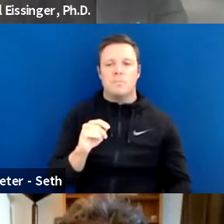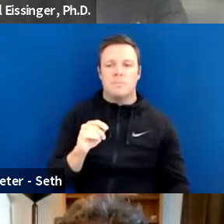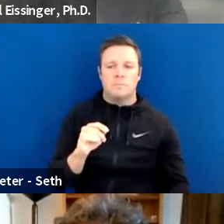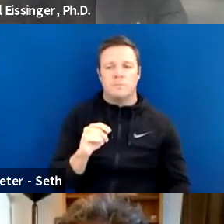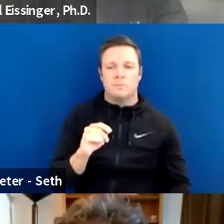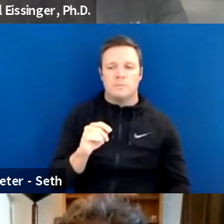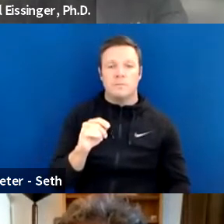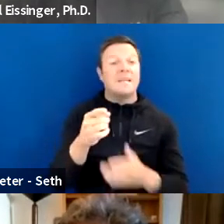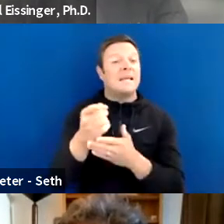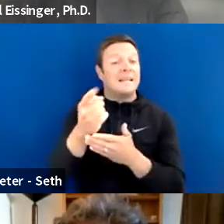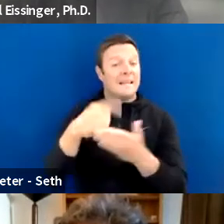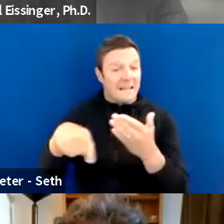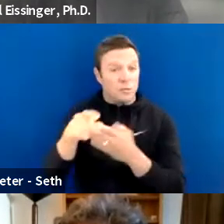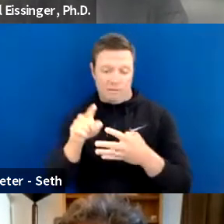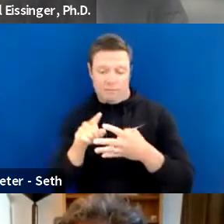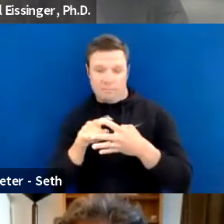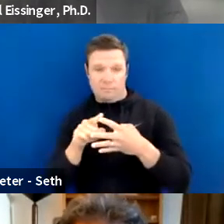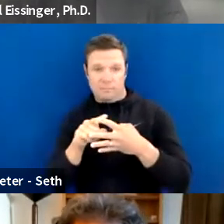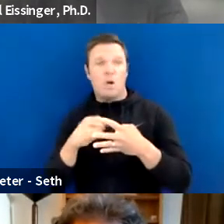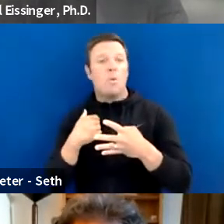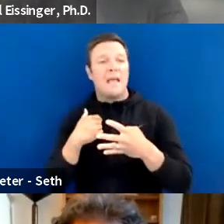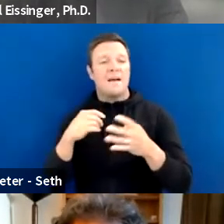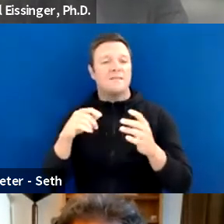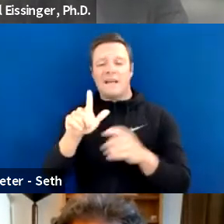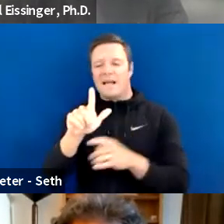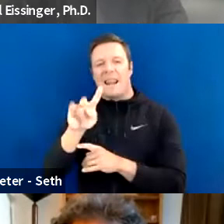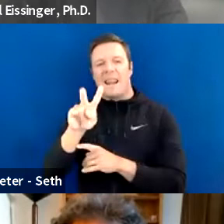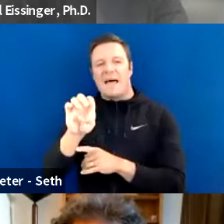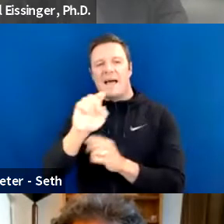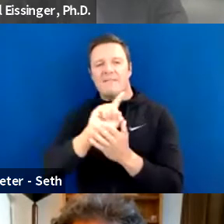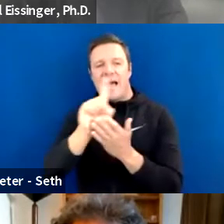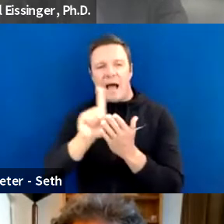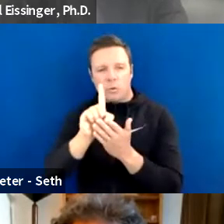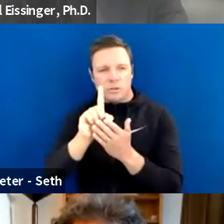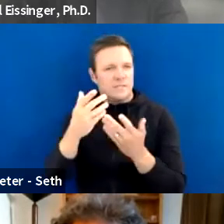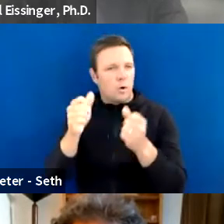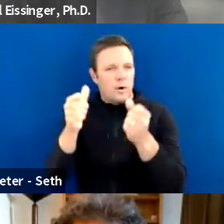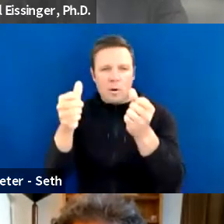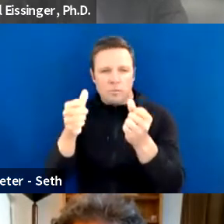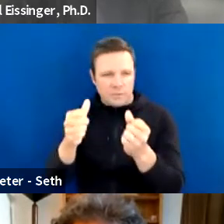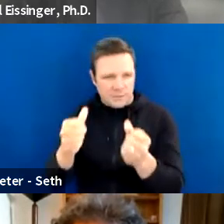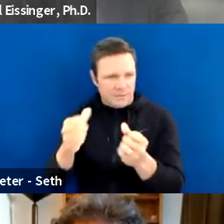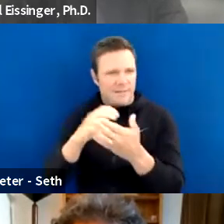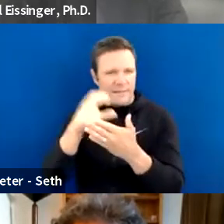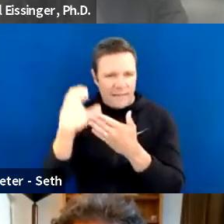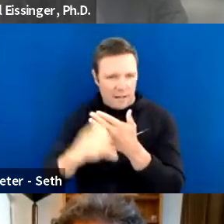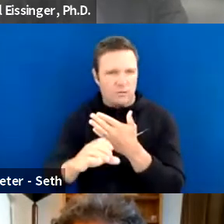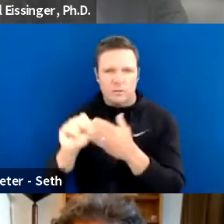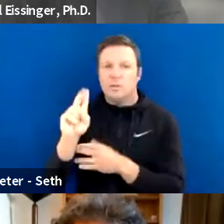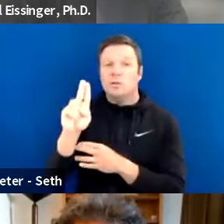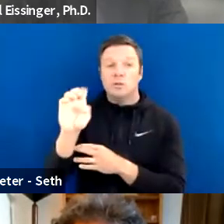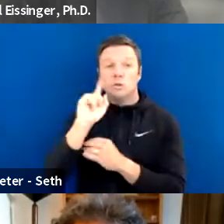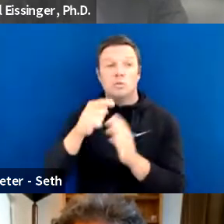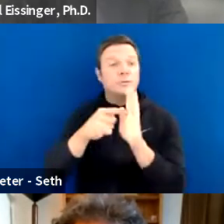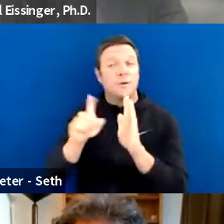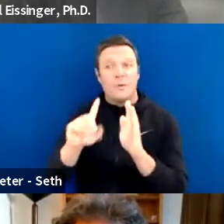week, next week, we'll have live hours. They're already posted in the calendar, and Sue can show you where to find those as well. I'm sure